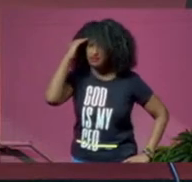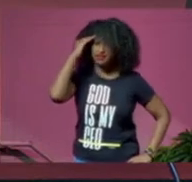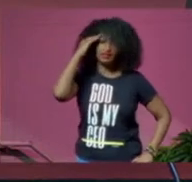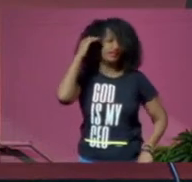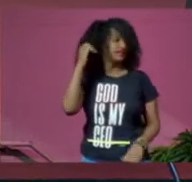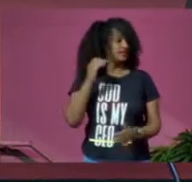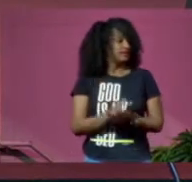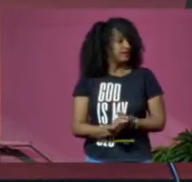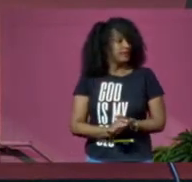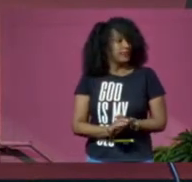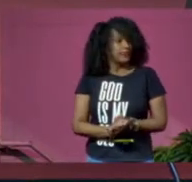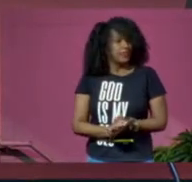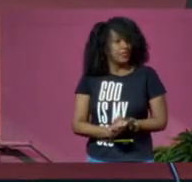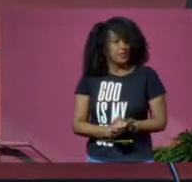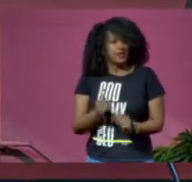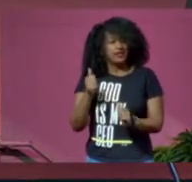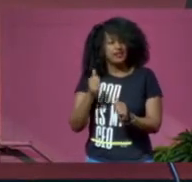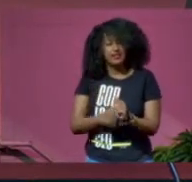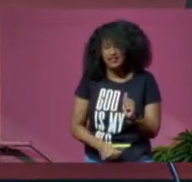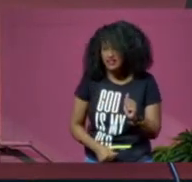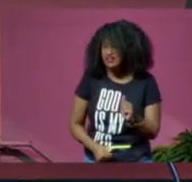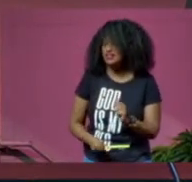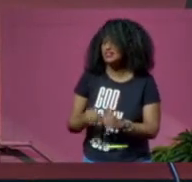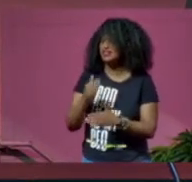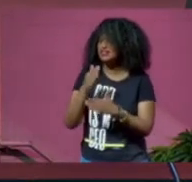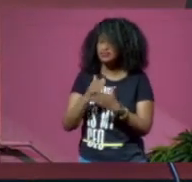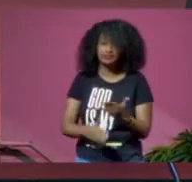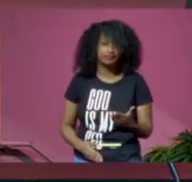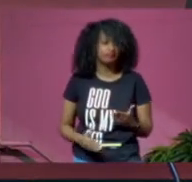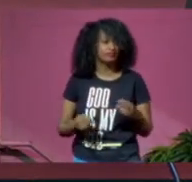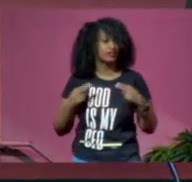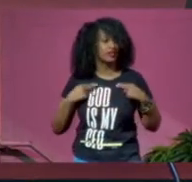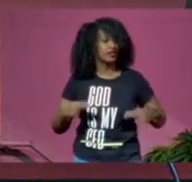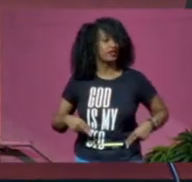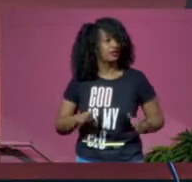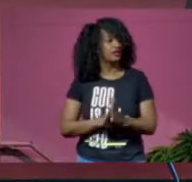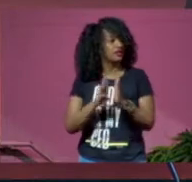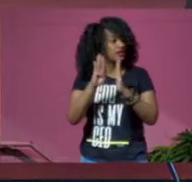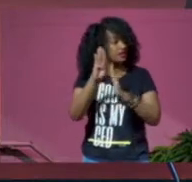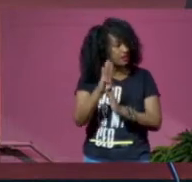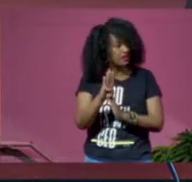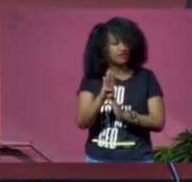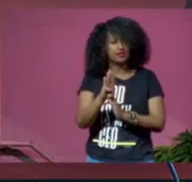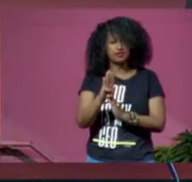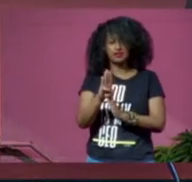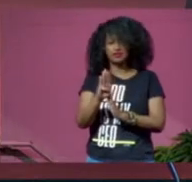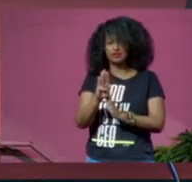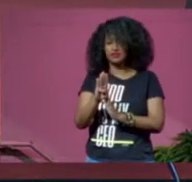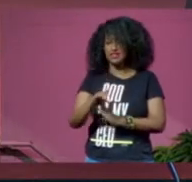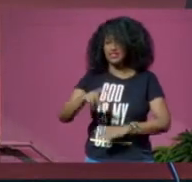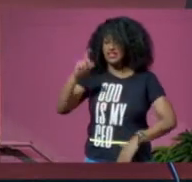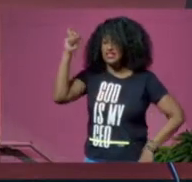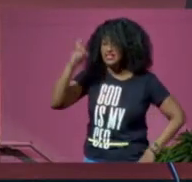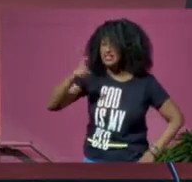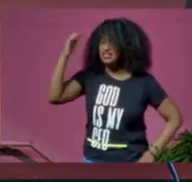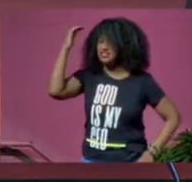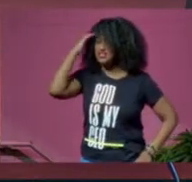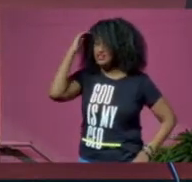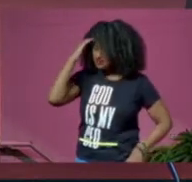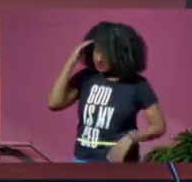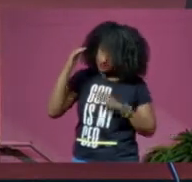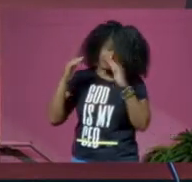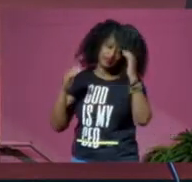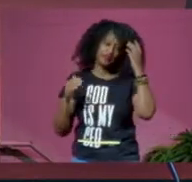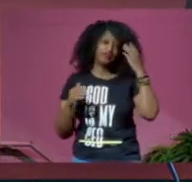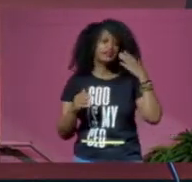stage of human development is marked by a knowing. And I think that there are some conversations that are indeed best left between